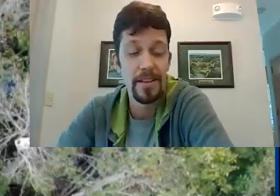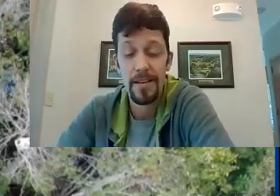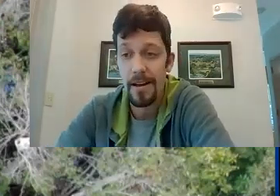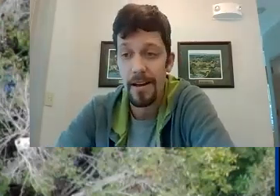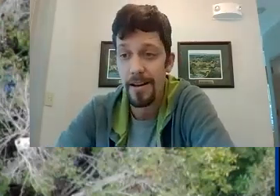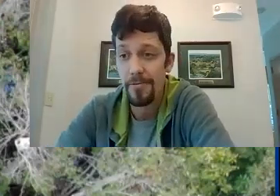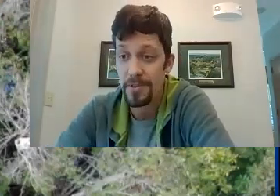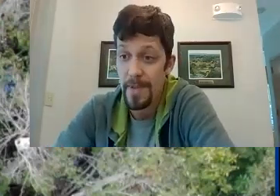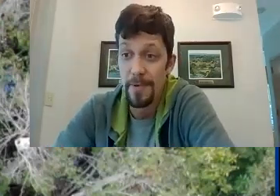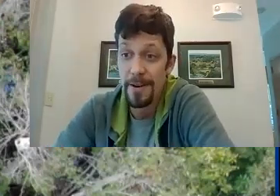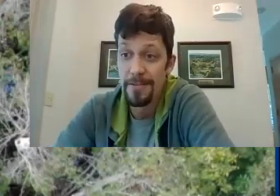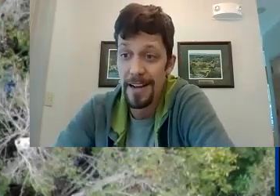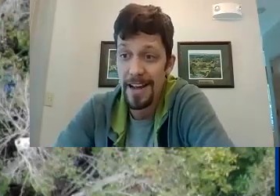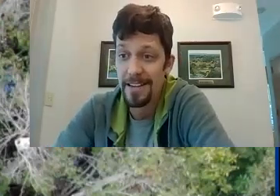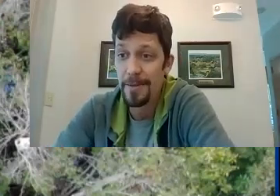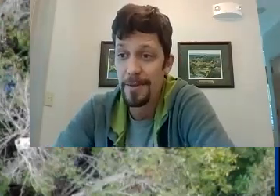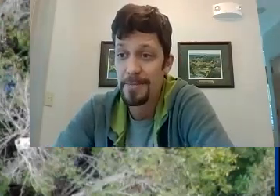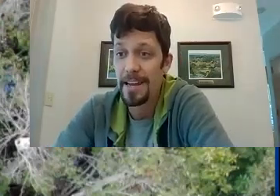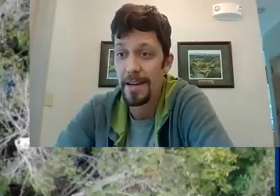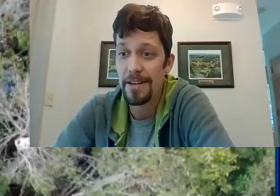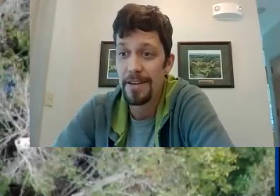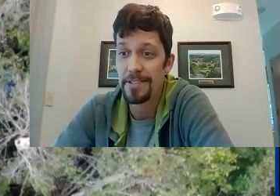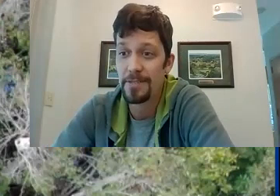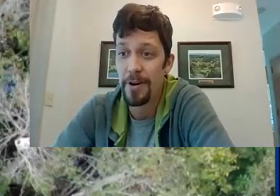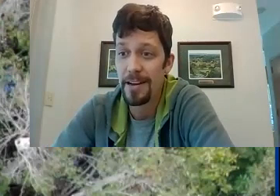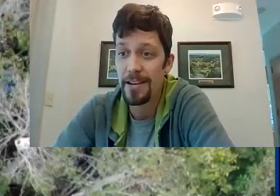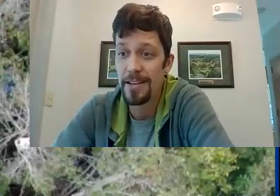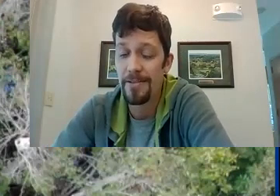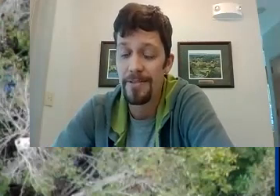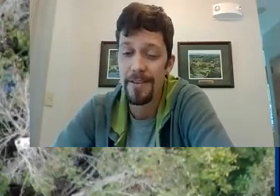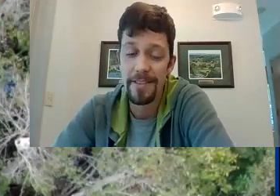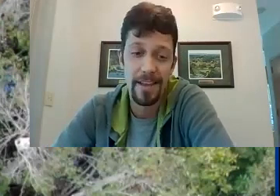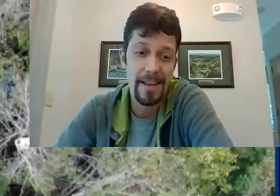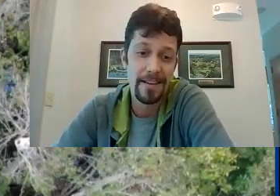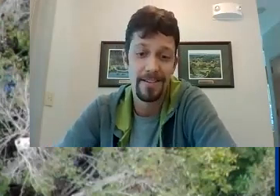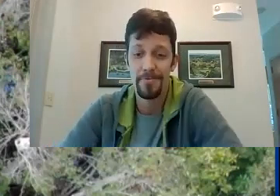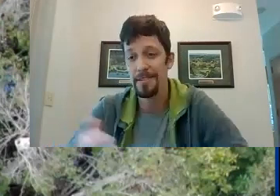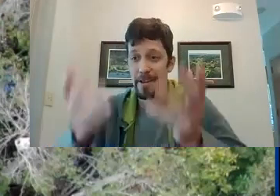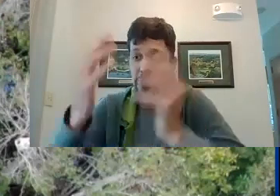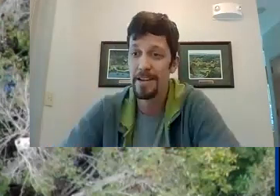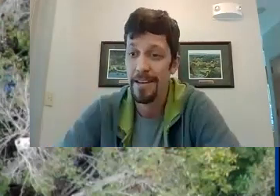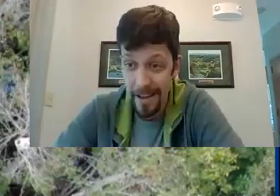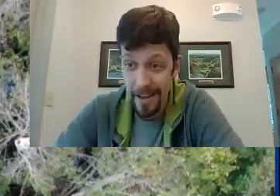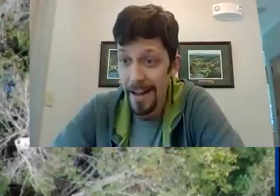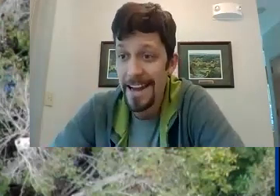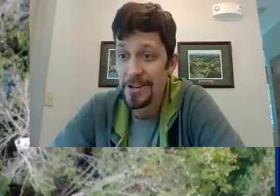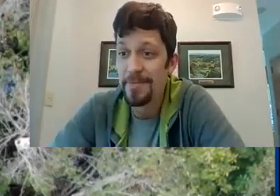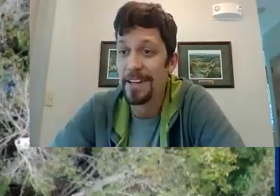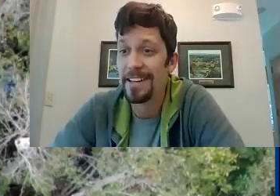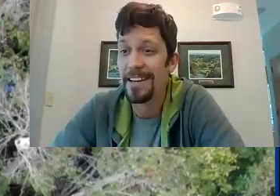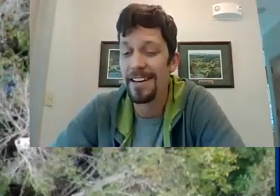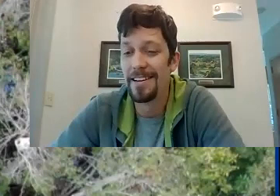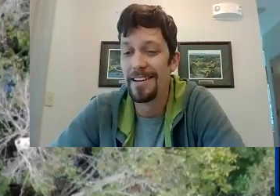previously was my bird feeder. I had to end up taking it up. That was the spring, when everything hit and they wanted entertainment. I got